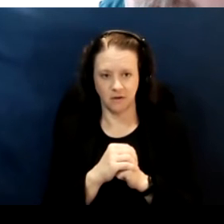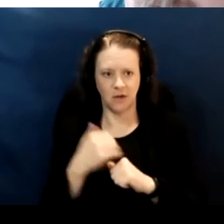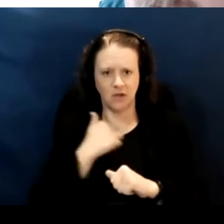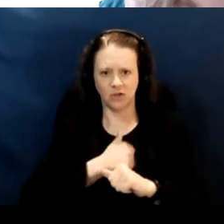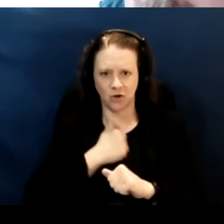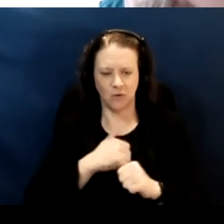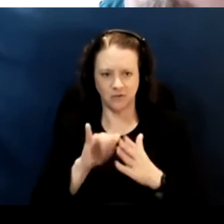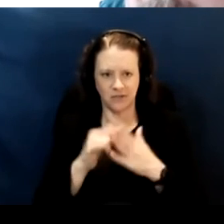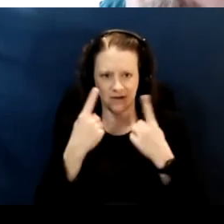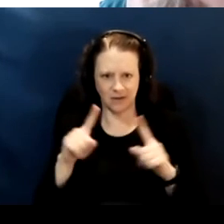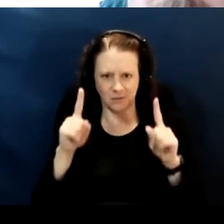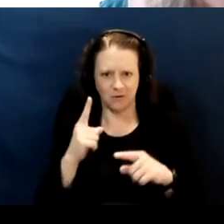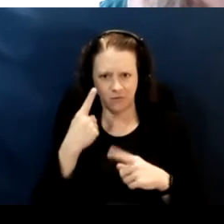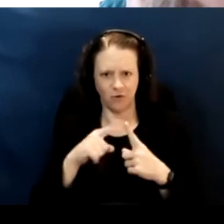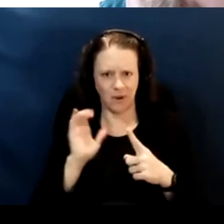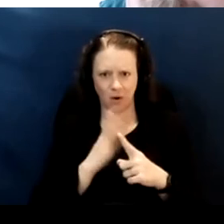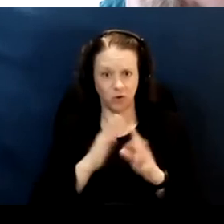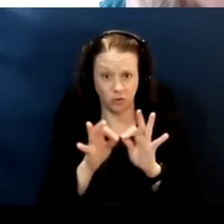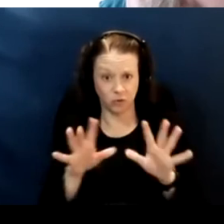sorry, was that an announcement from our interpreter?